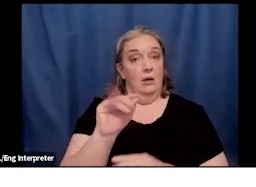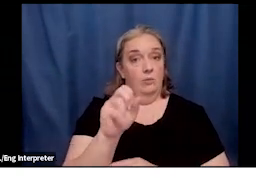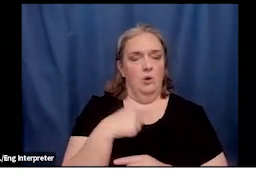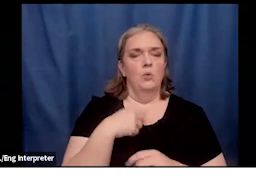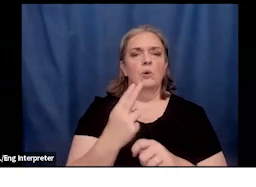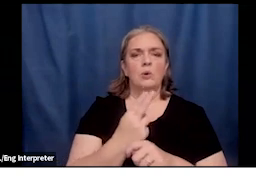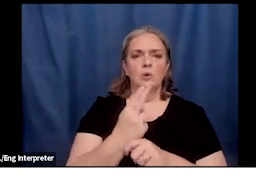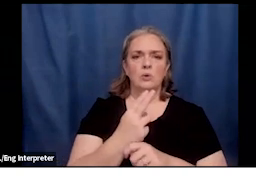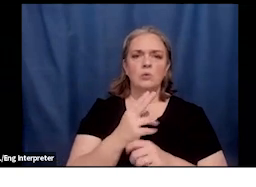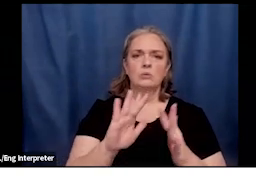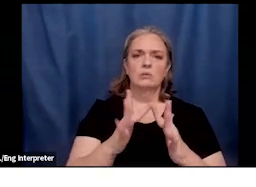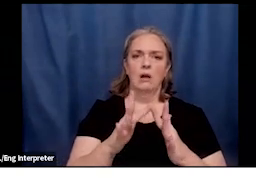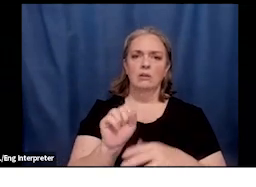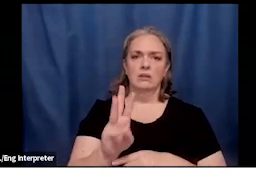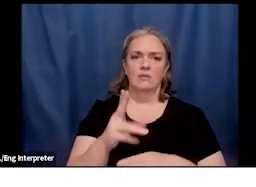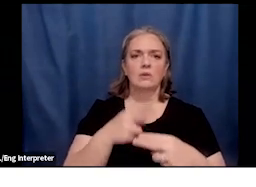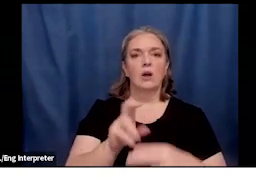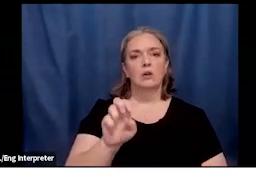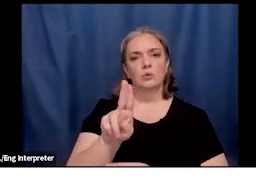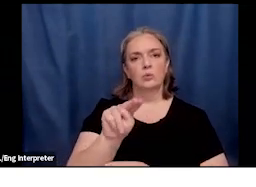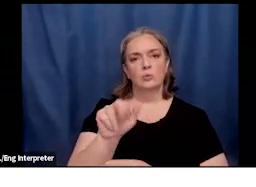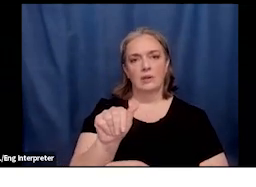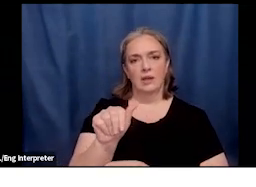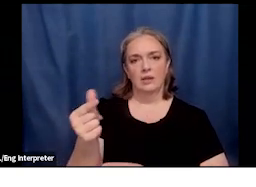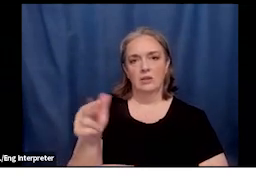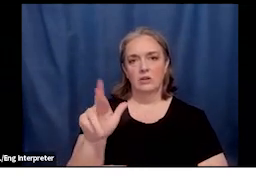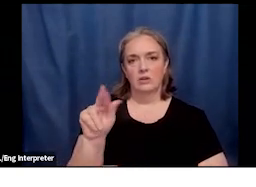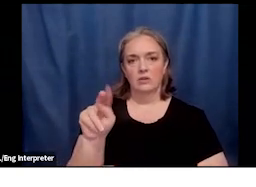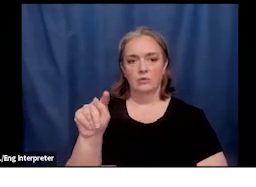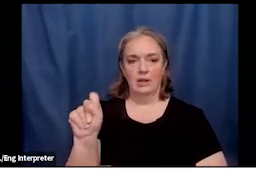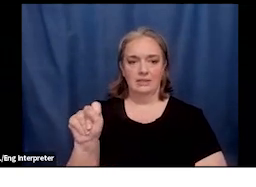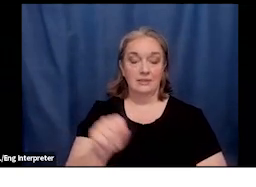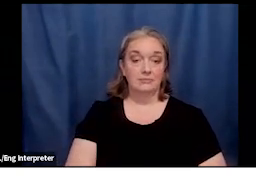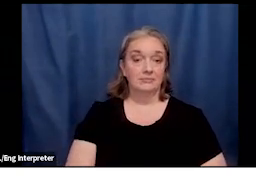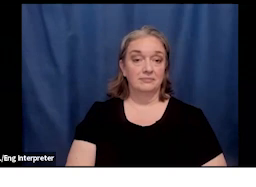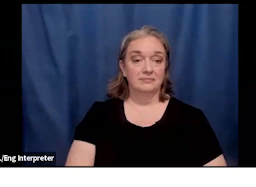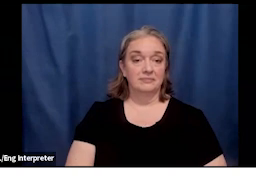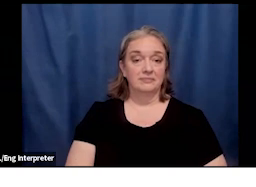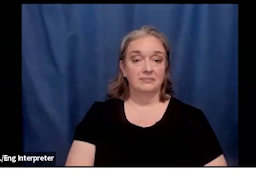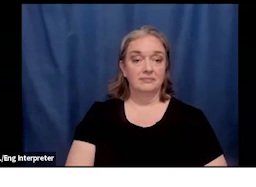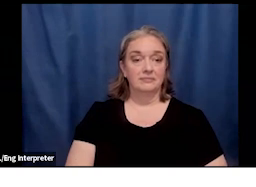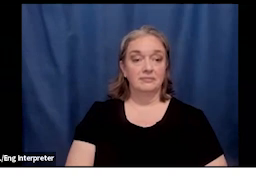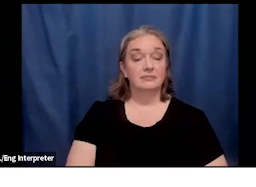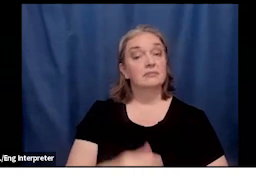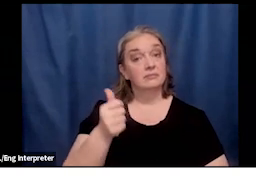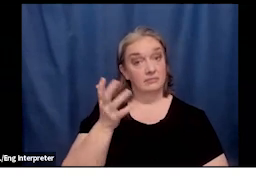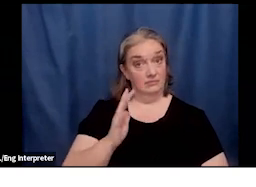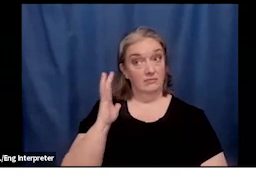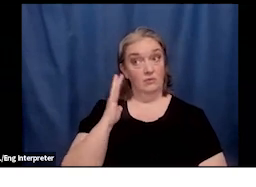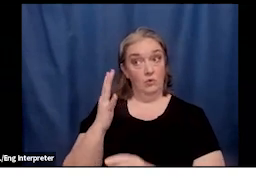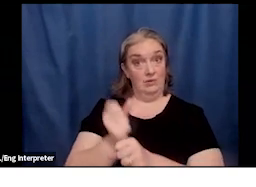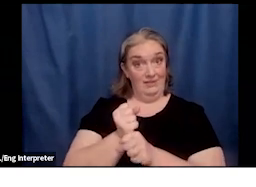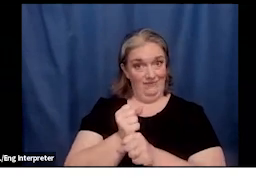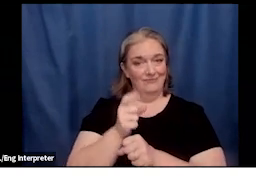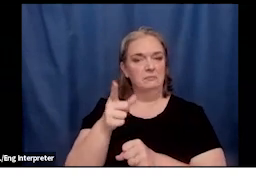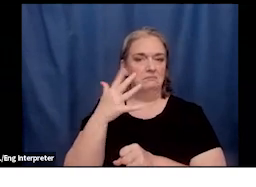management platform called Unigrants. If you are a former grant recipient,